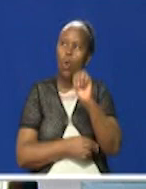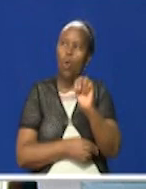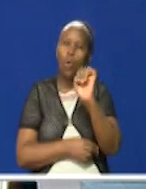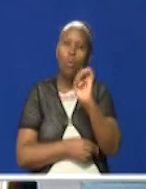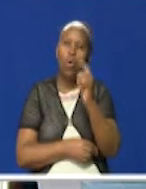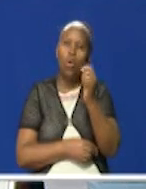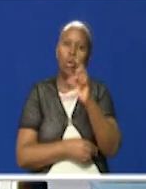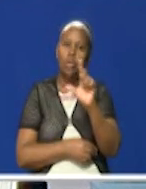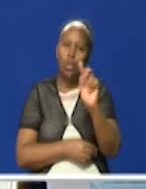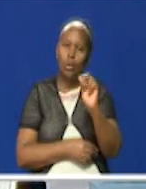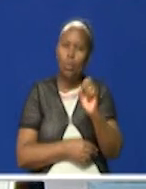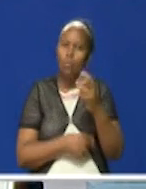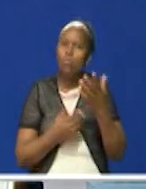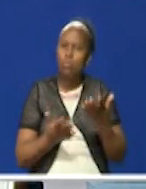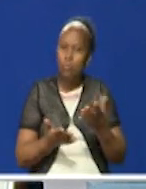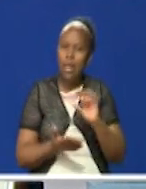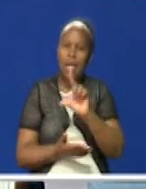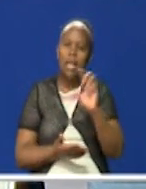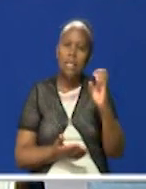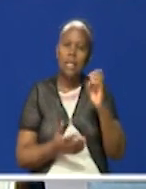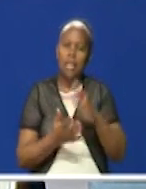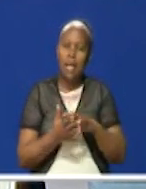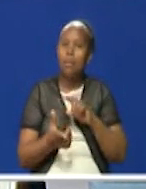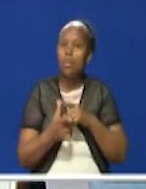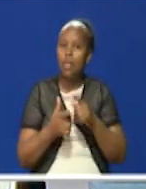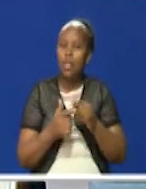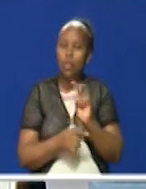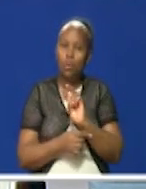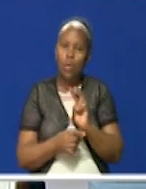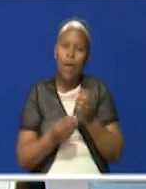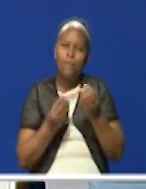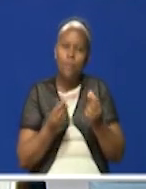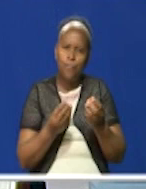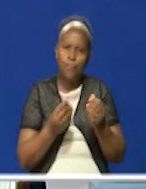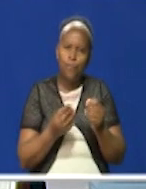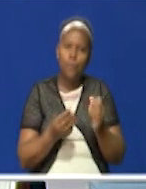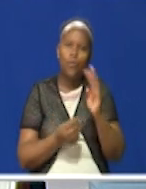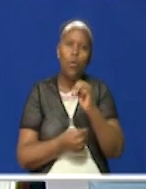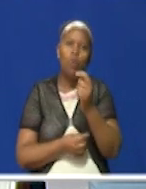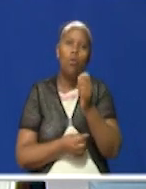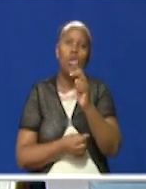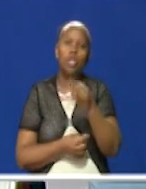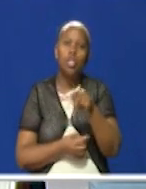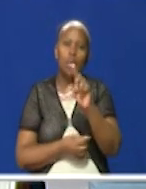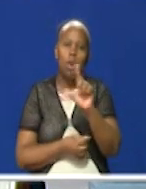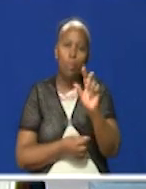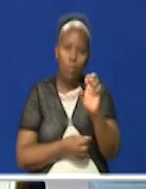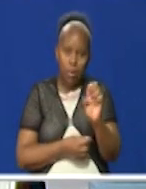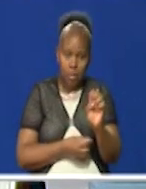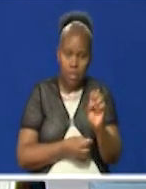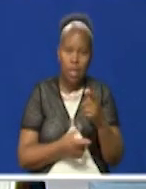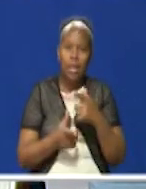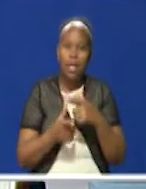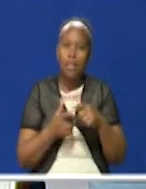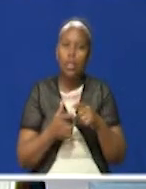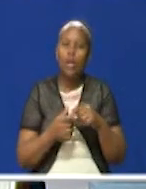multiple is. Then we look into a few multiples. Then we are